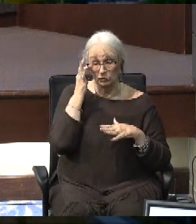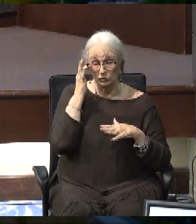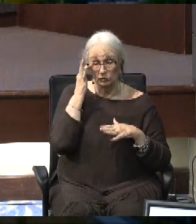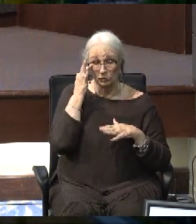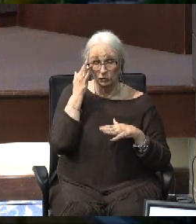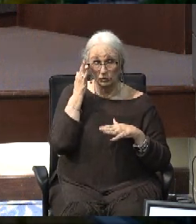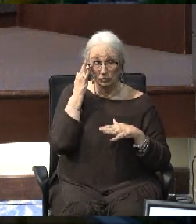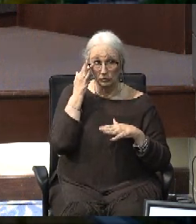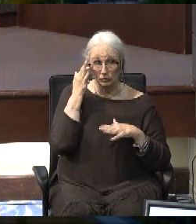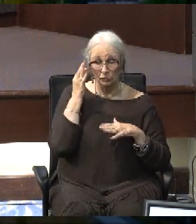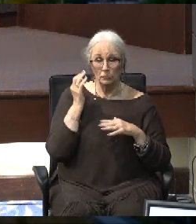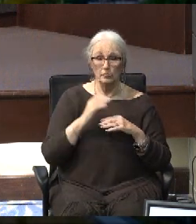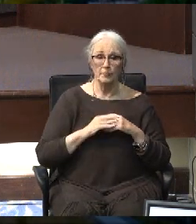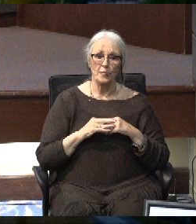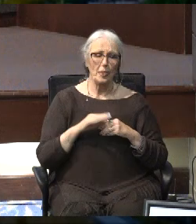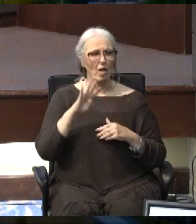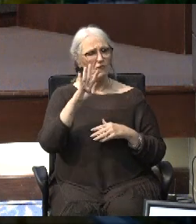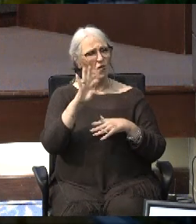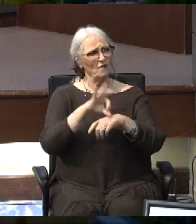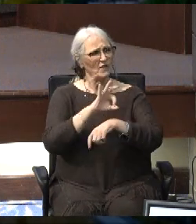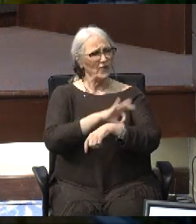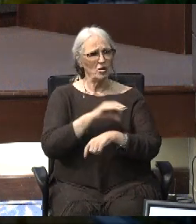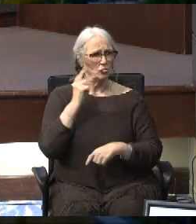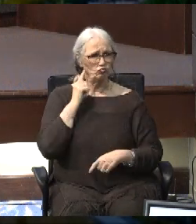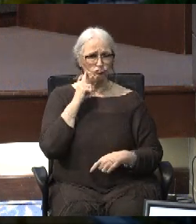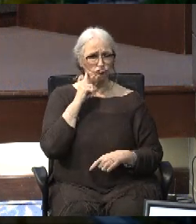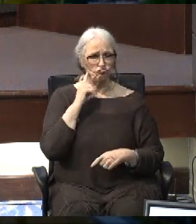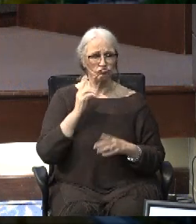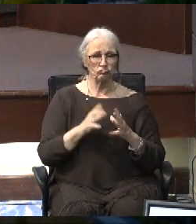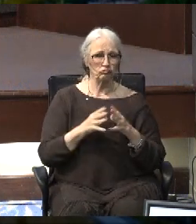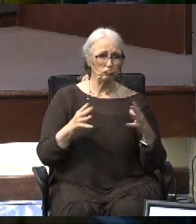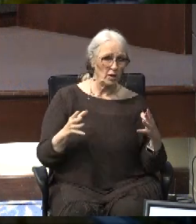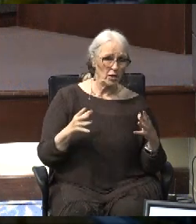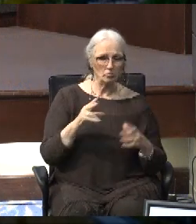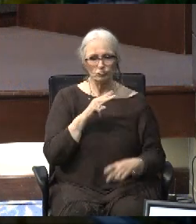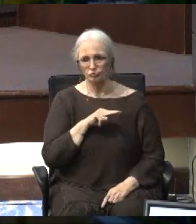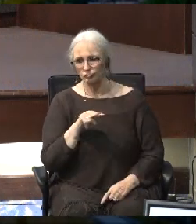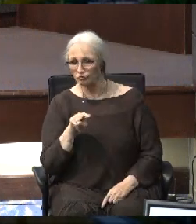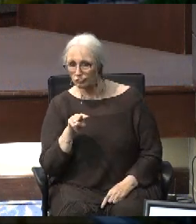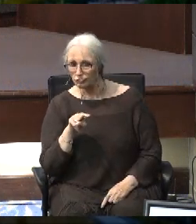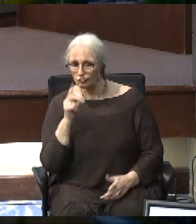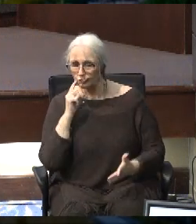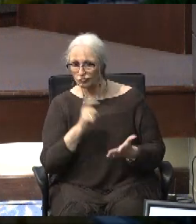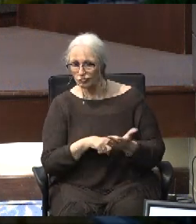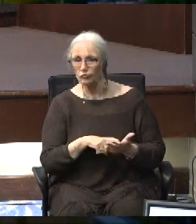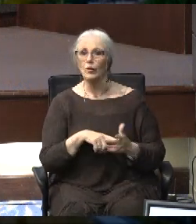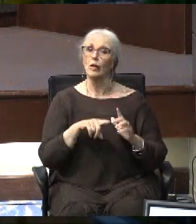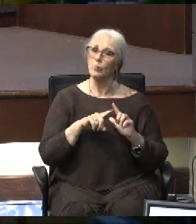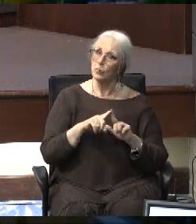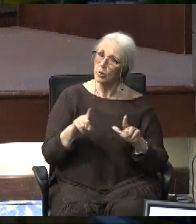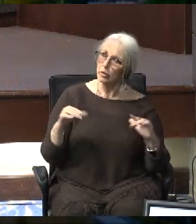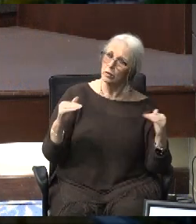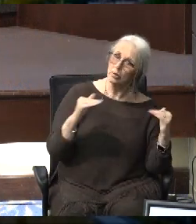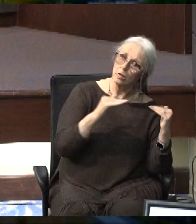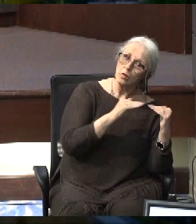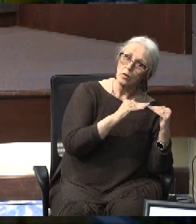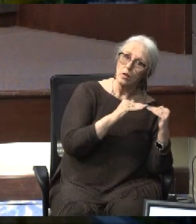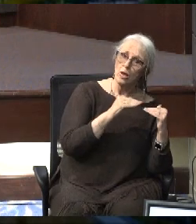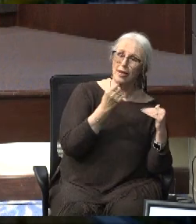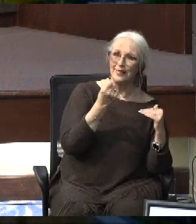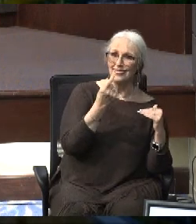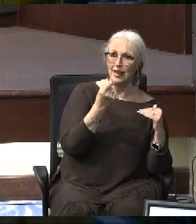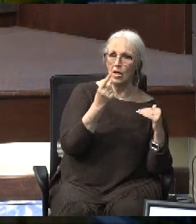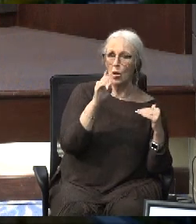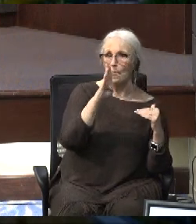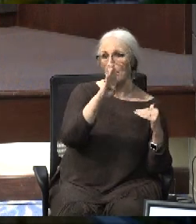And while 4 feet doesn't seem like a lot to the eye, as you're looking at Lake Waco, it does equate to about